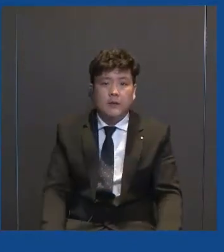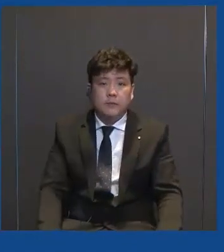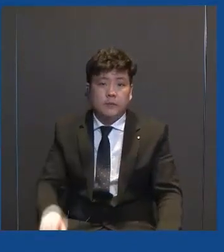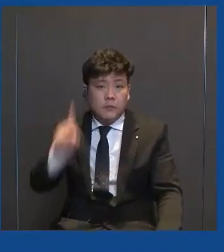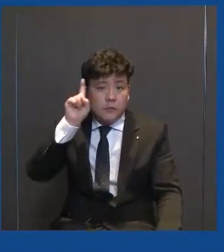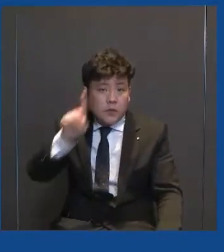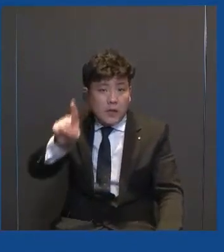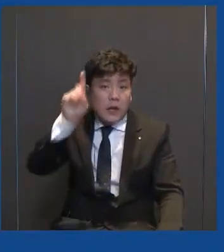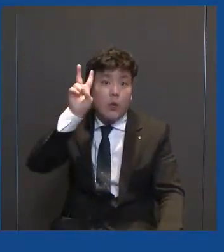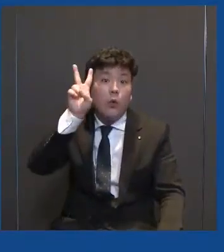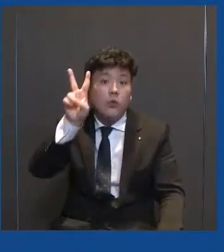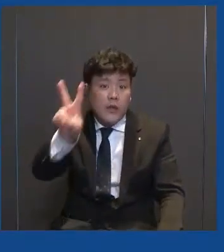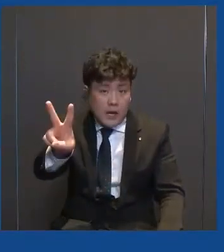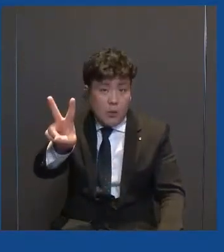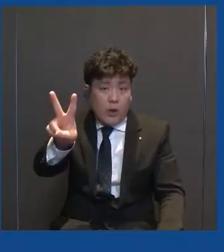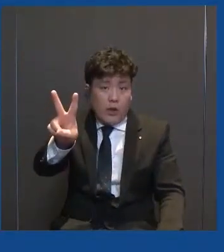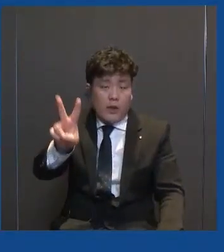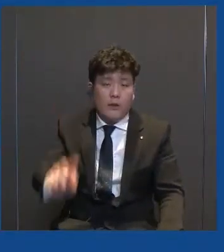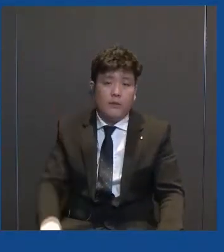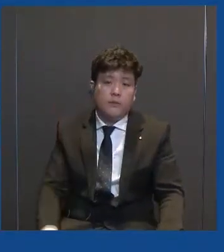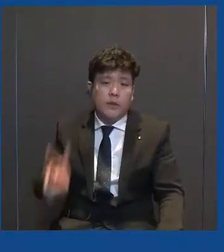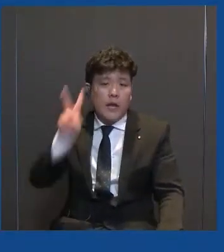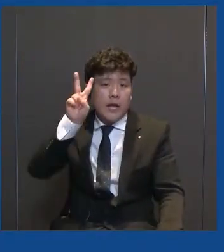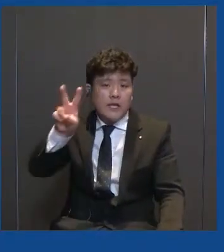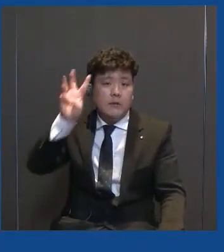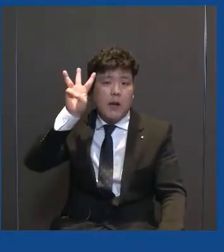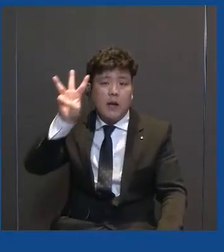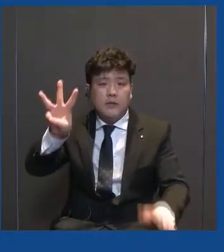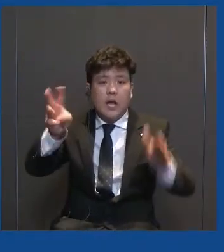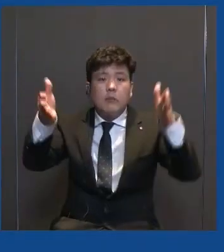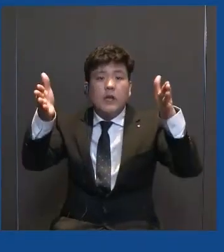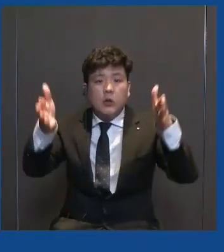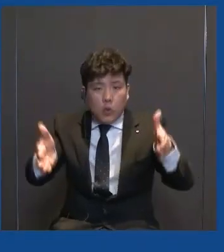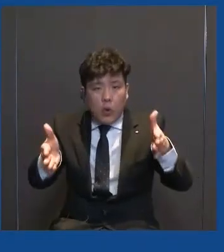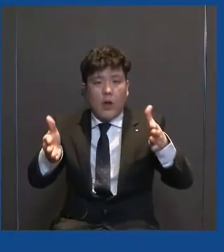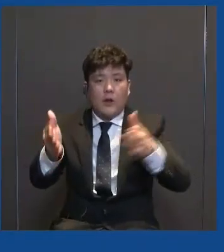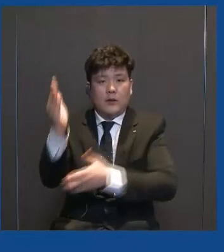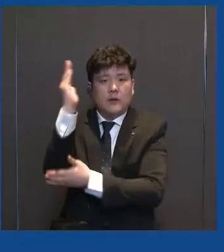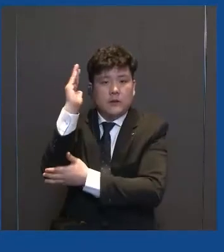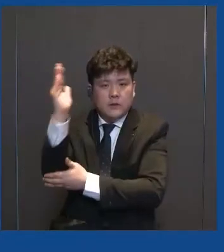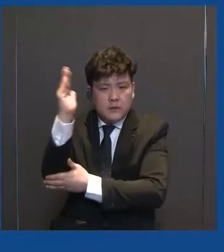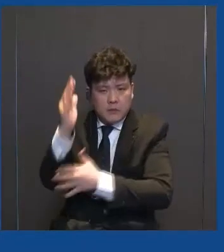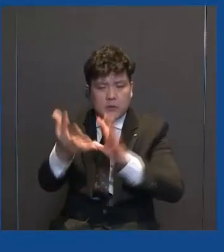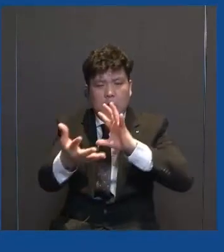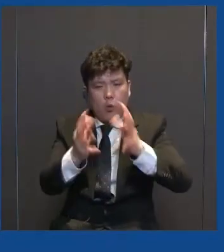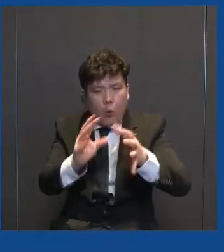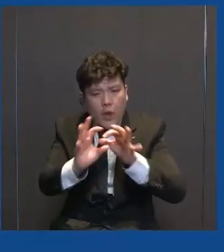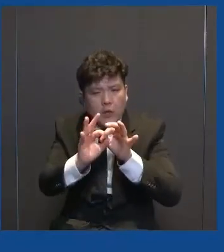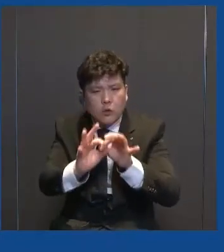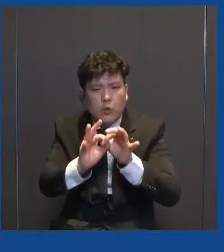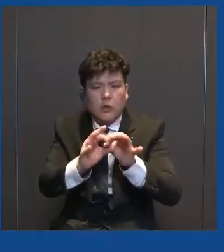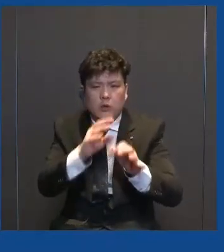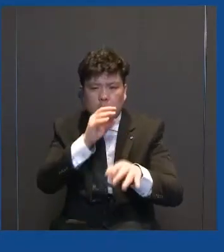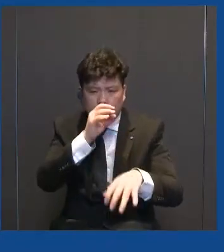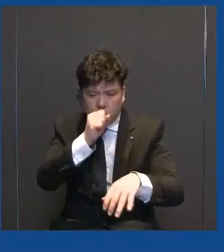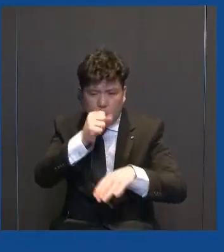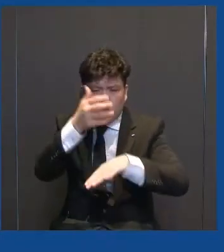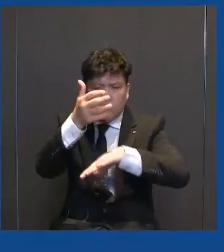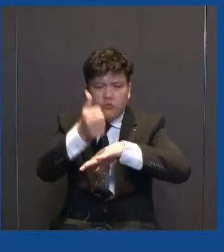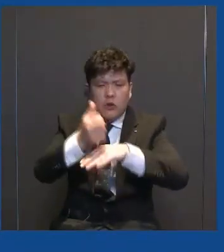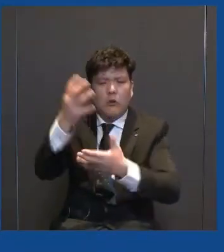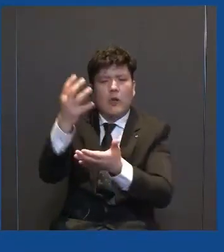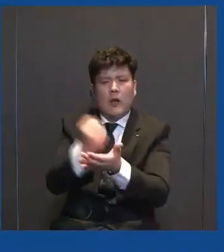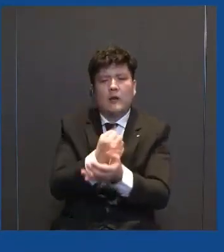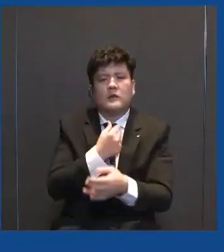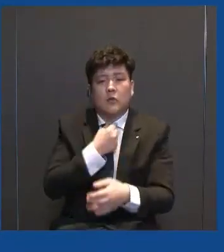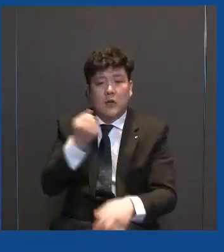So perhaps this is a good opportunity for us, and I do hope that for the discussion in this forum, starting from today, lasting